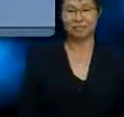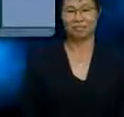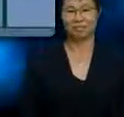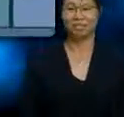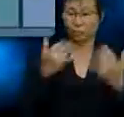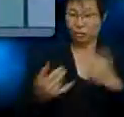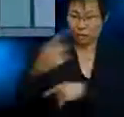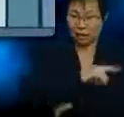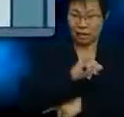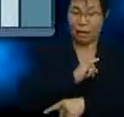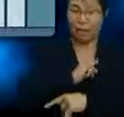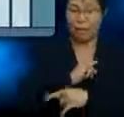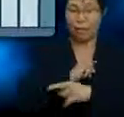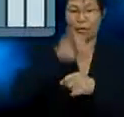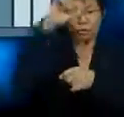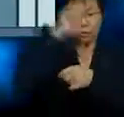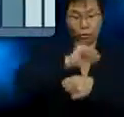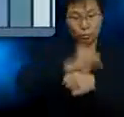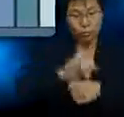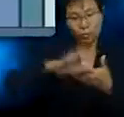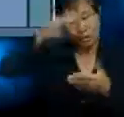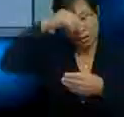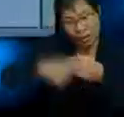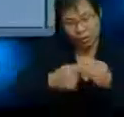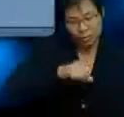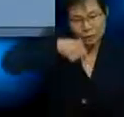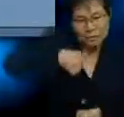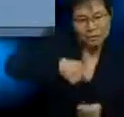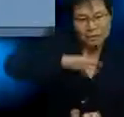Today, our mission is to learn about spring.